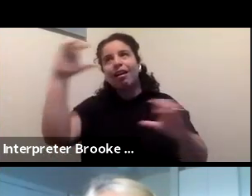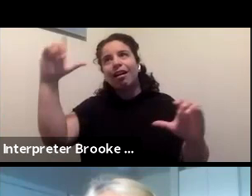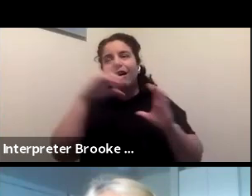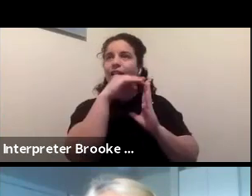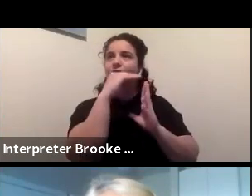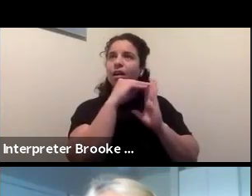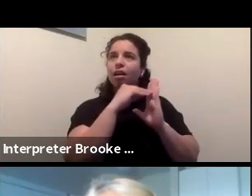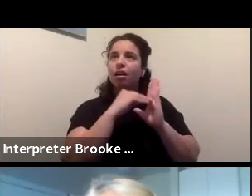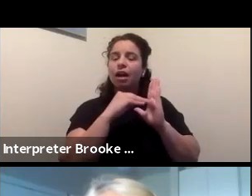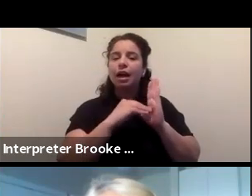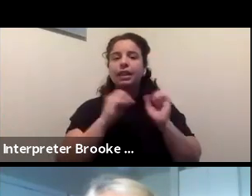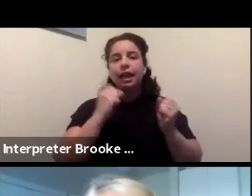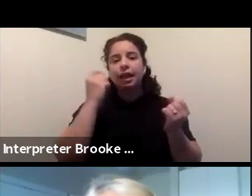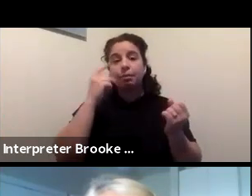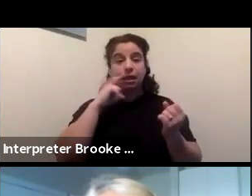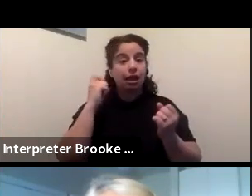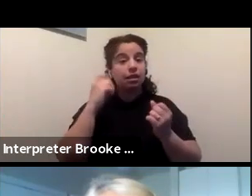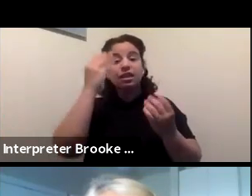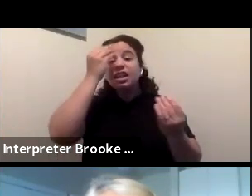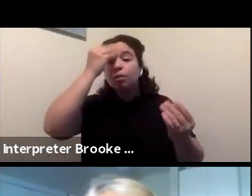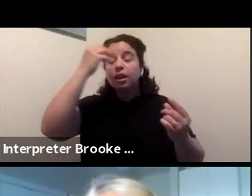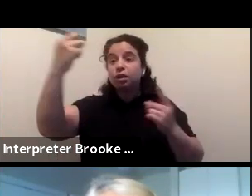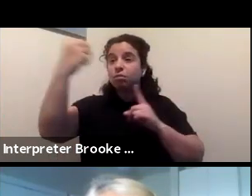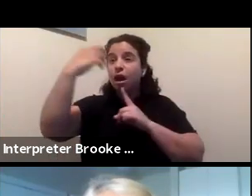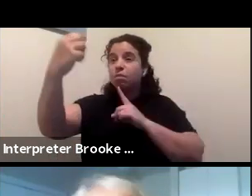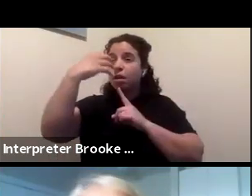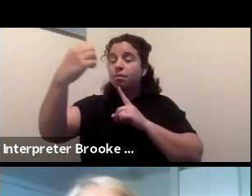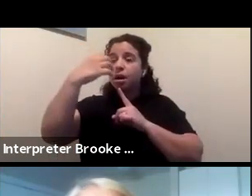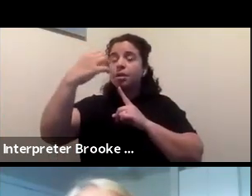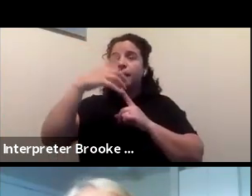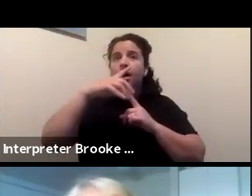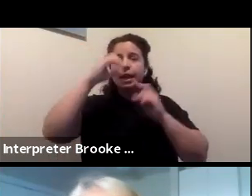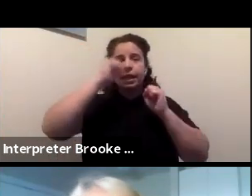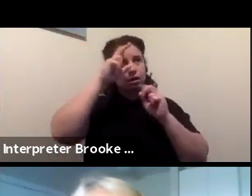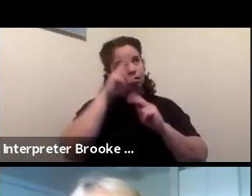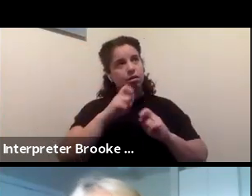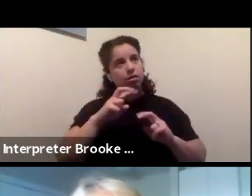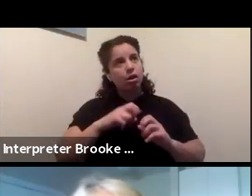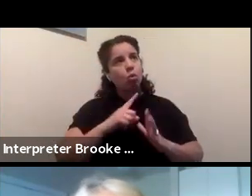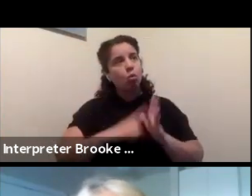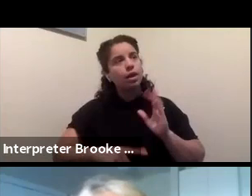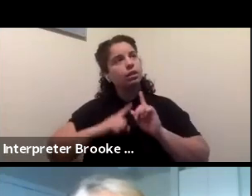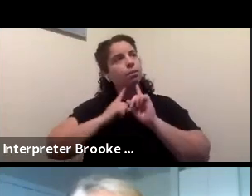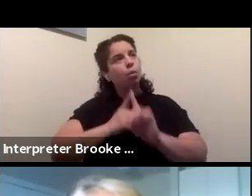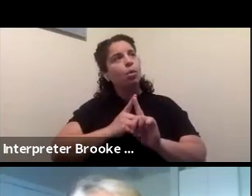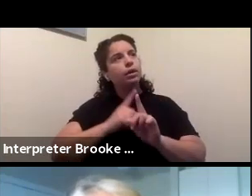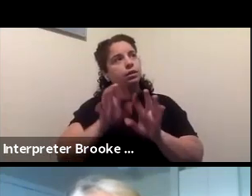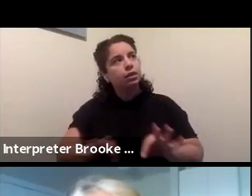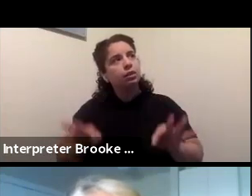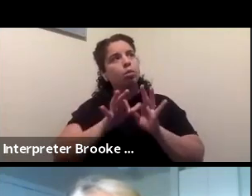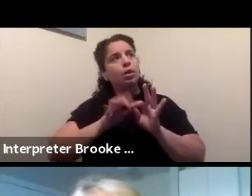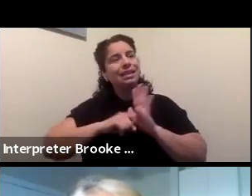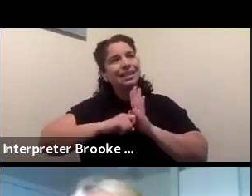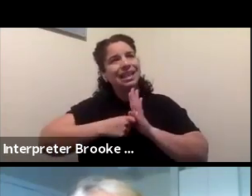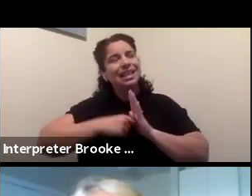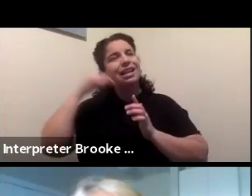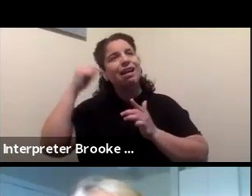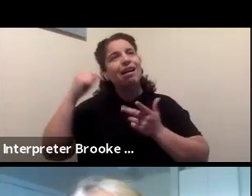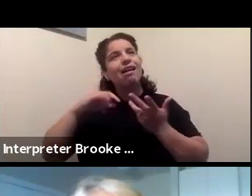an overwhelming amount of information to, oh, here are the key themes. Here are some of those best